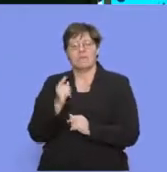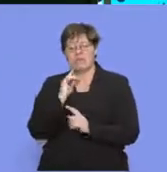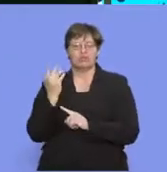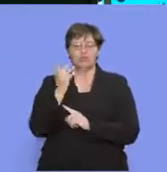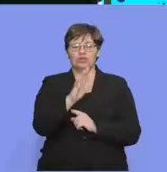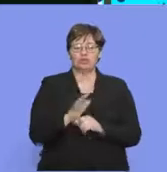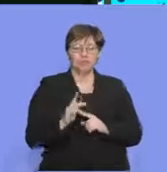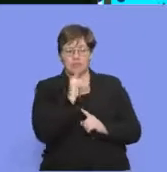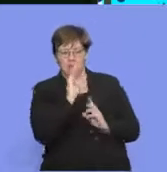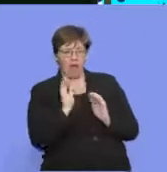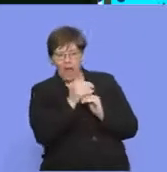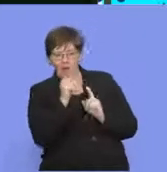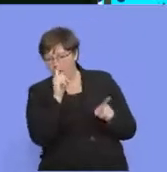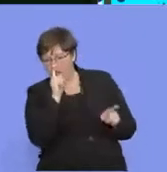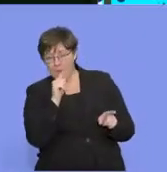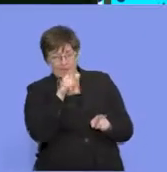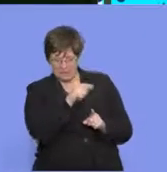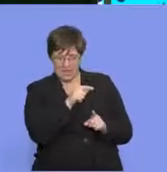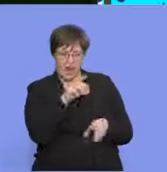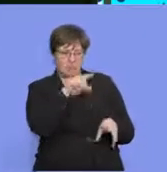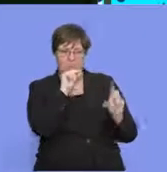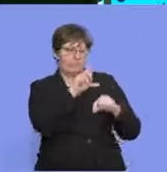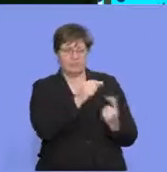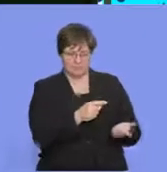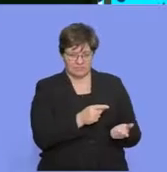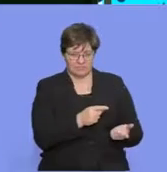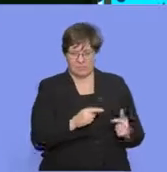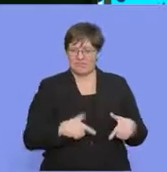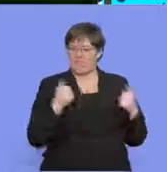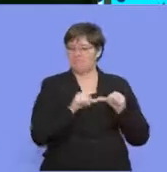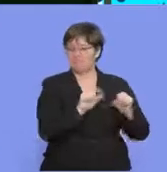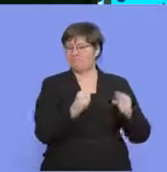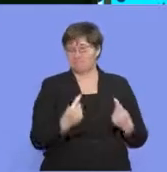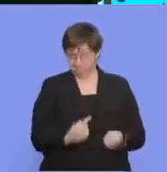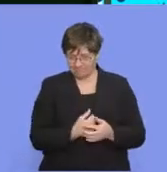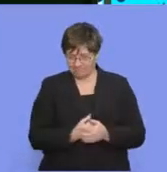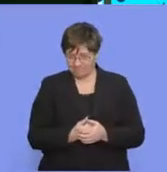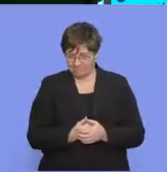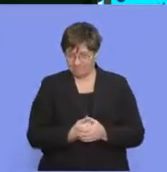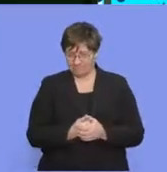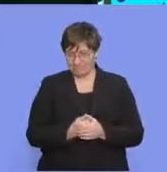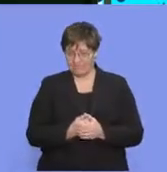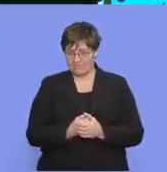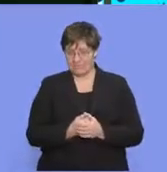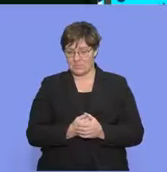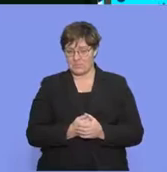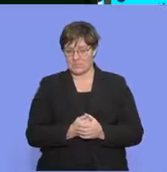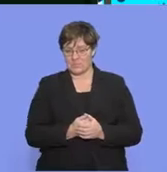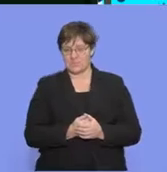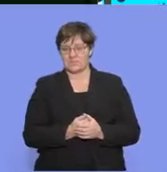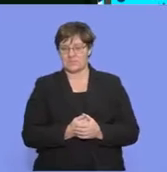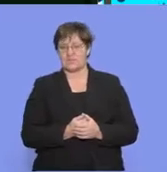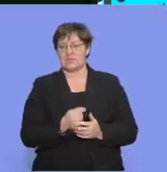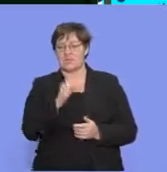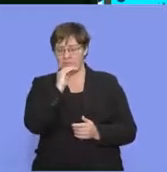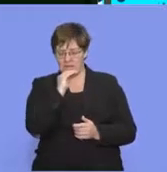in trees, on the stem of a tree, then that would not be suitable. Okay,